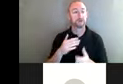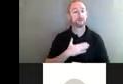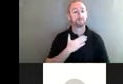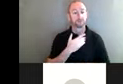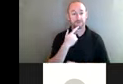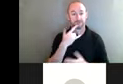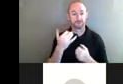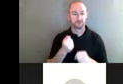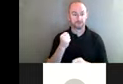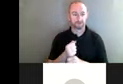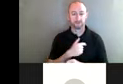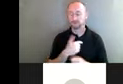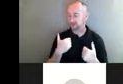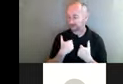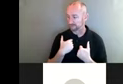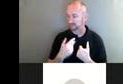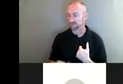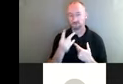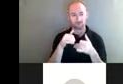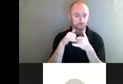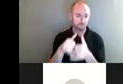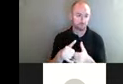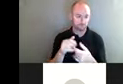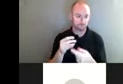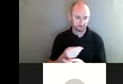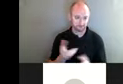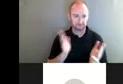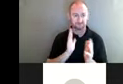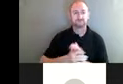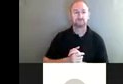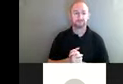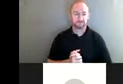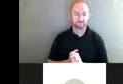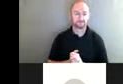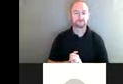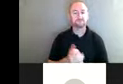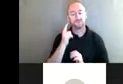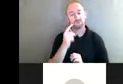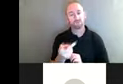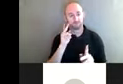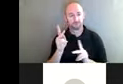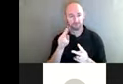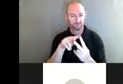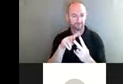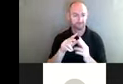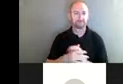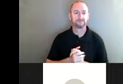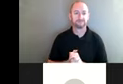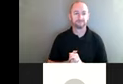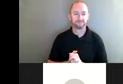this year we have two awards to give out to two different people at KGS for the